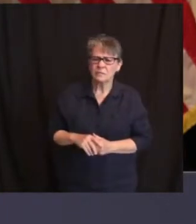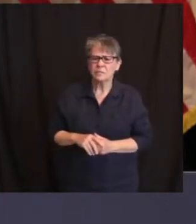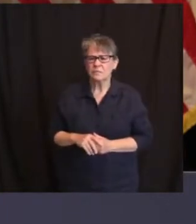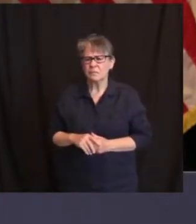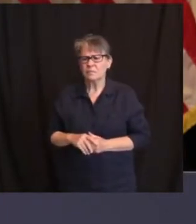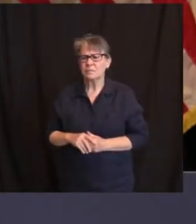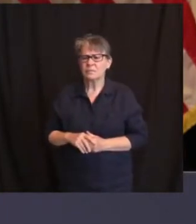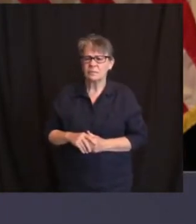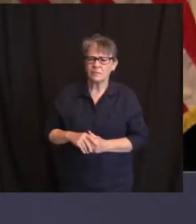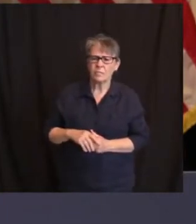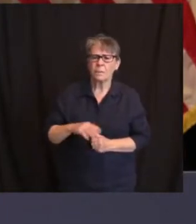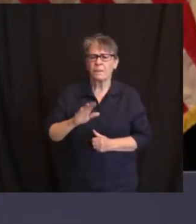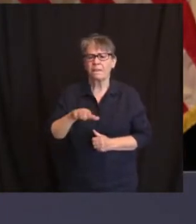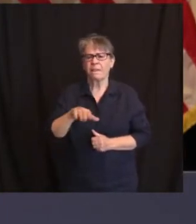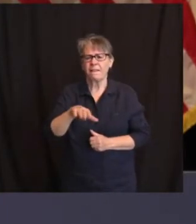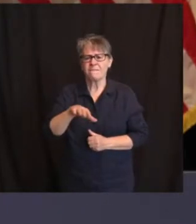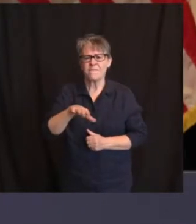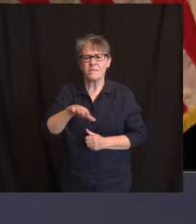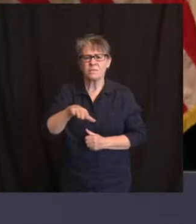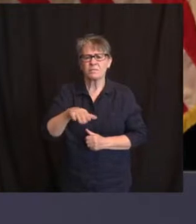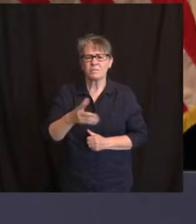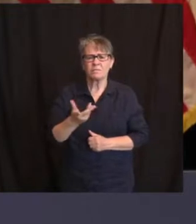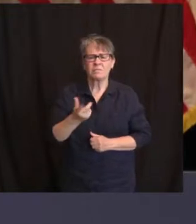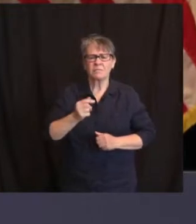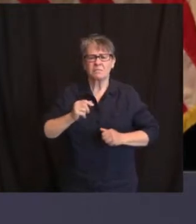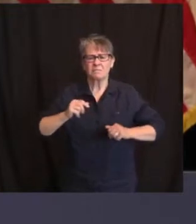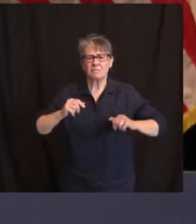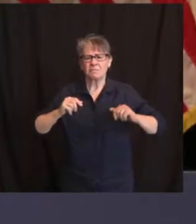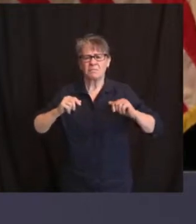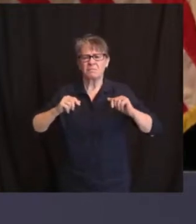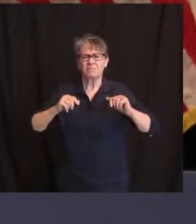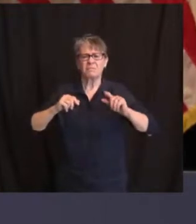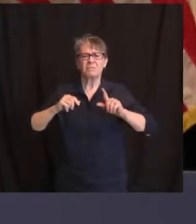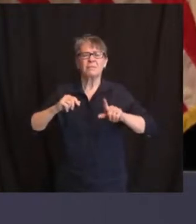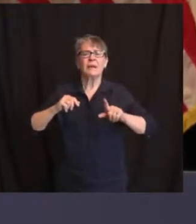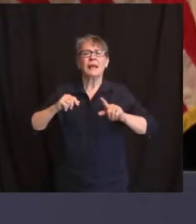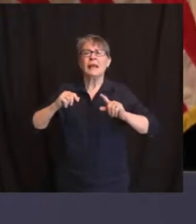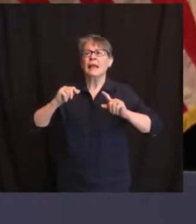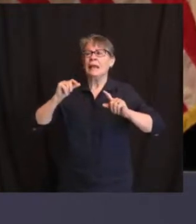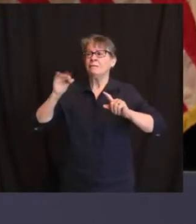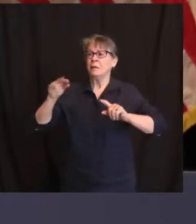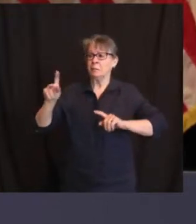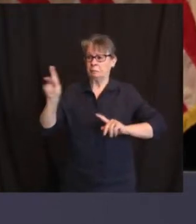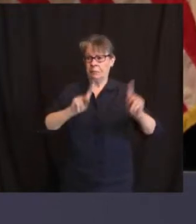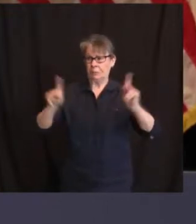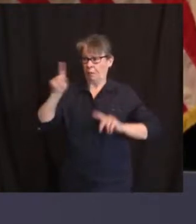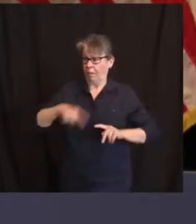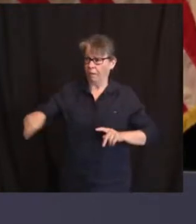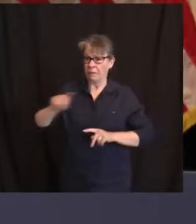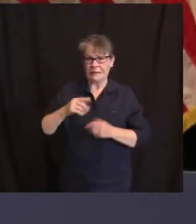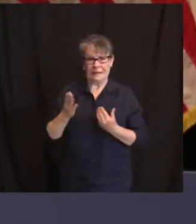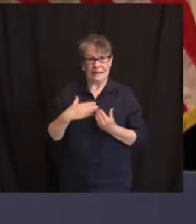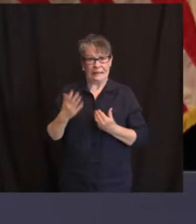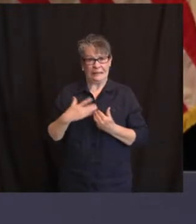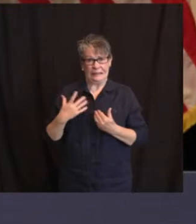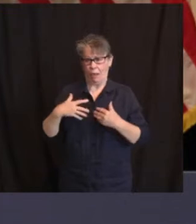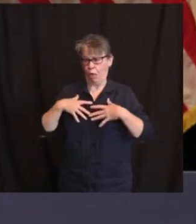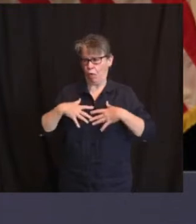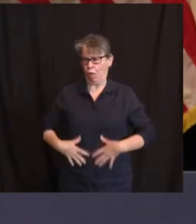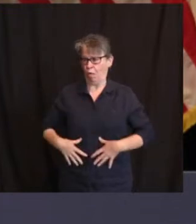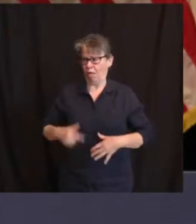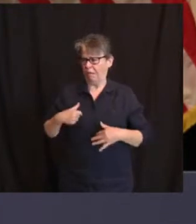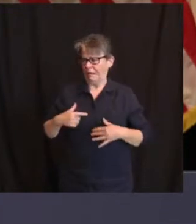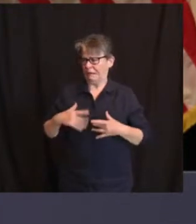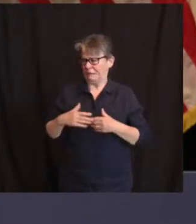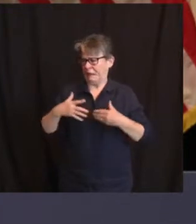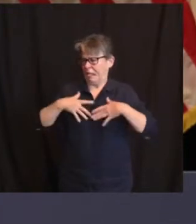as a general matter, you have to have a thick skin. And listen, everyone's entitled to their opinion. I don't begrudge that. I